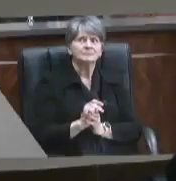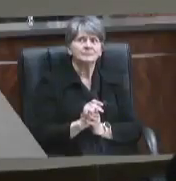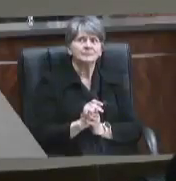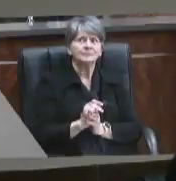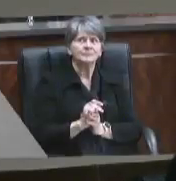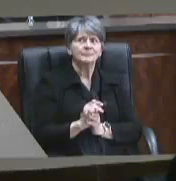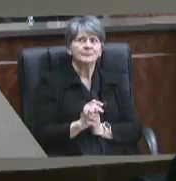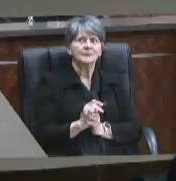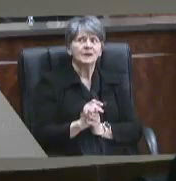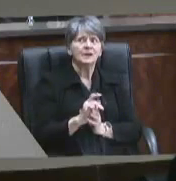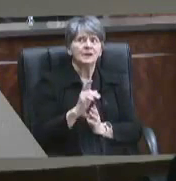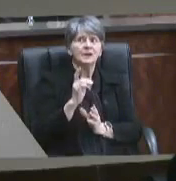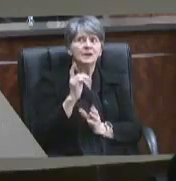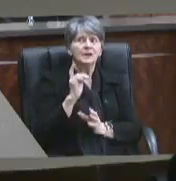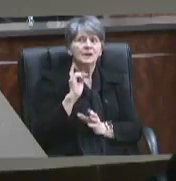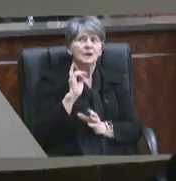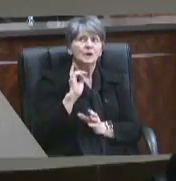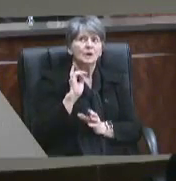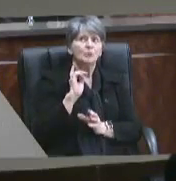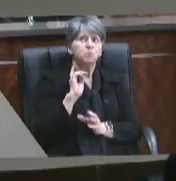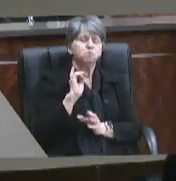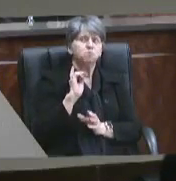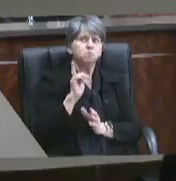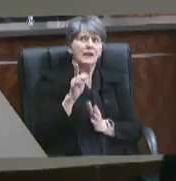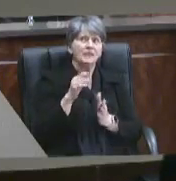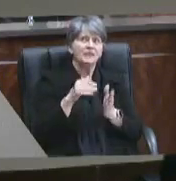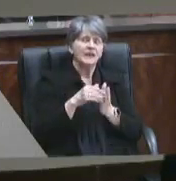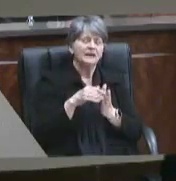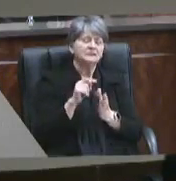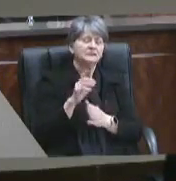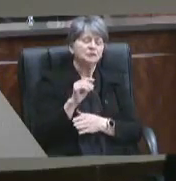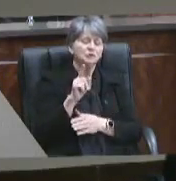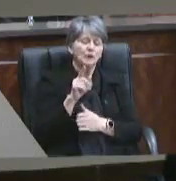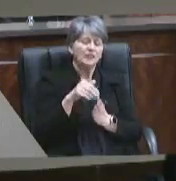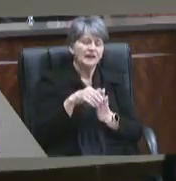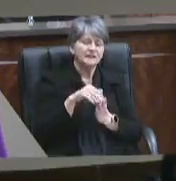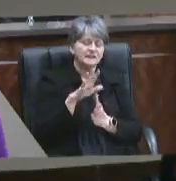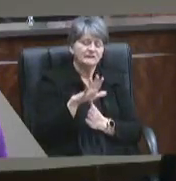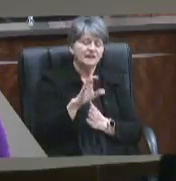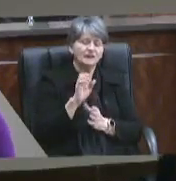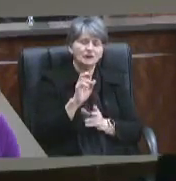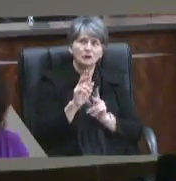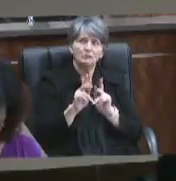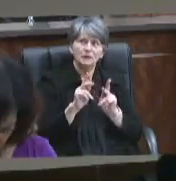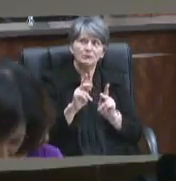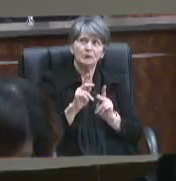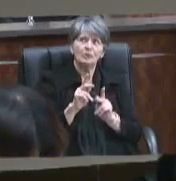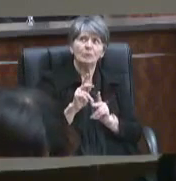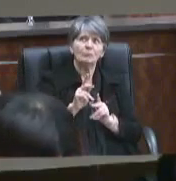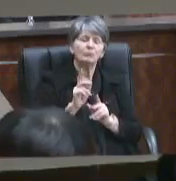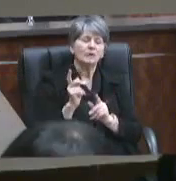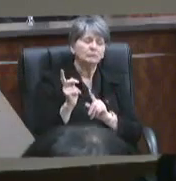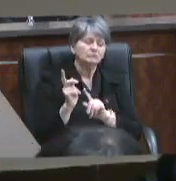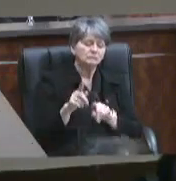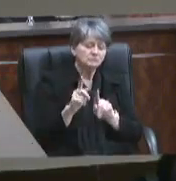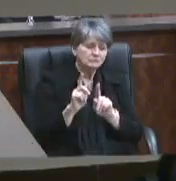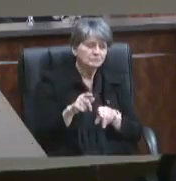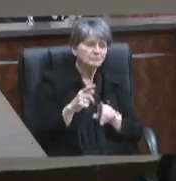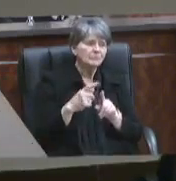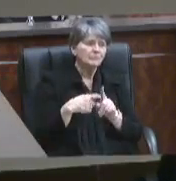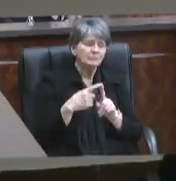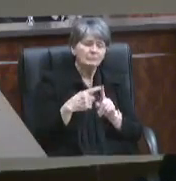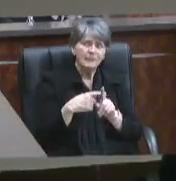to 1,500 people every month. These include elected officials that would be part of the COG board or TPB, but also